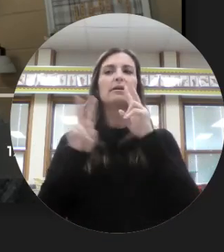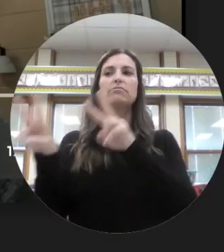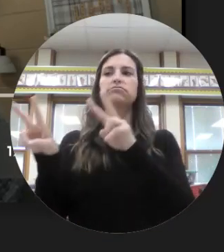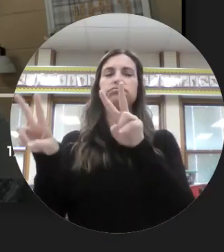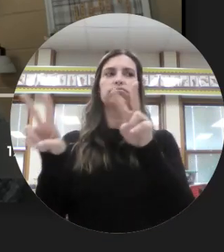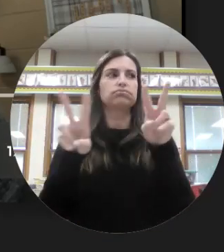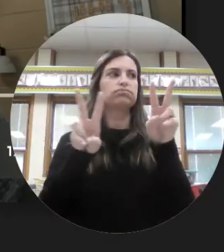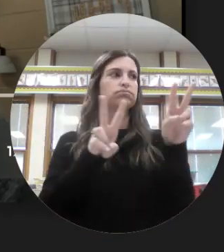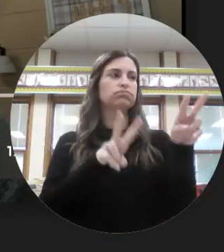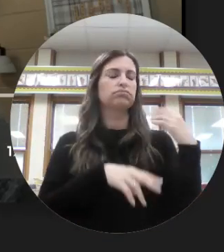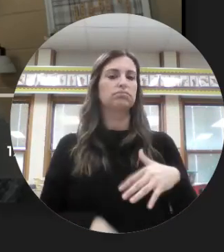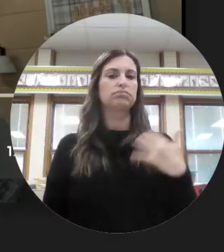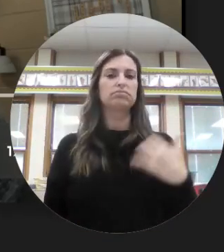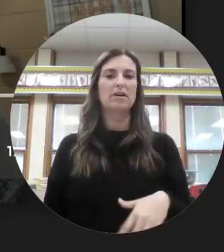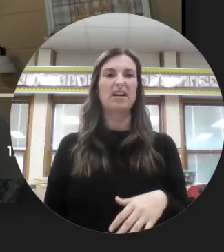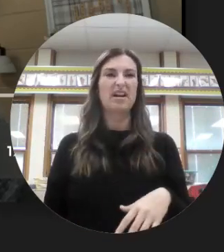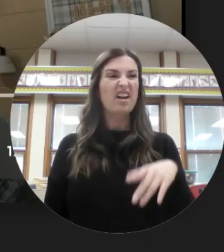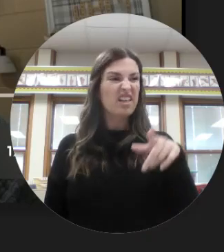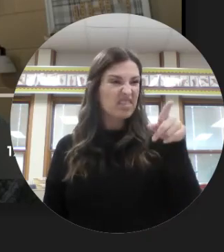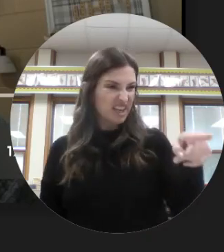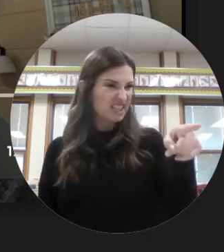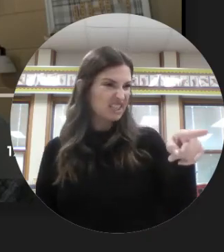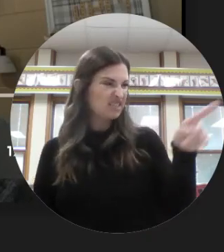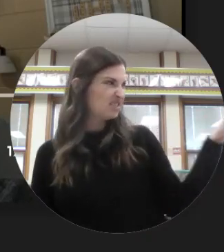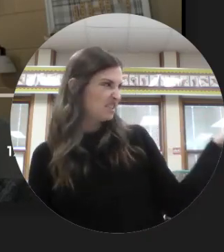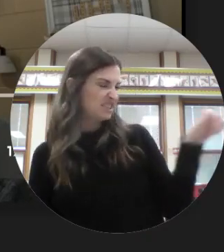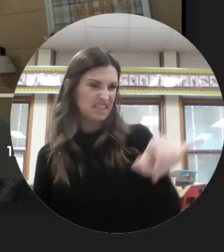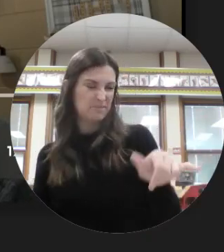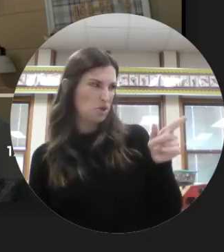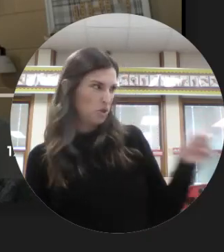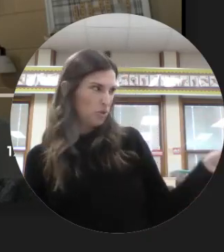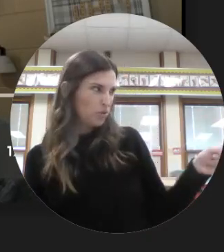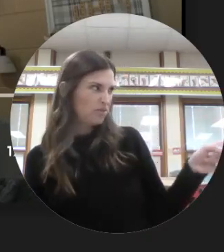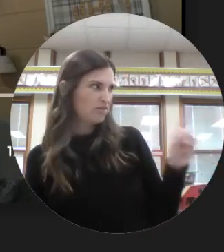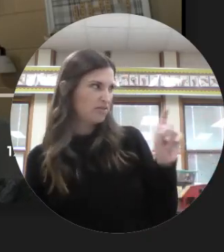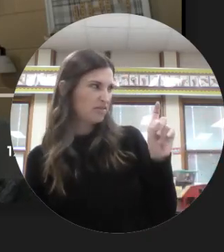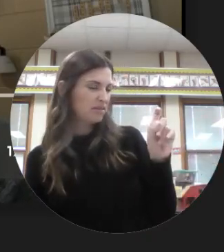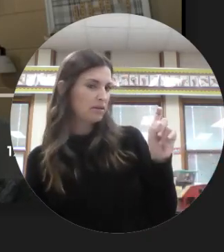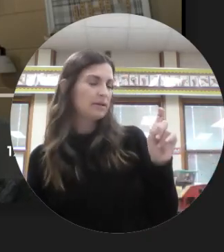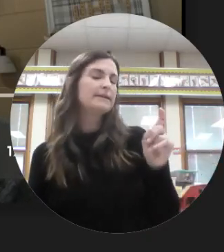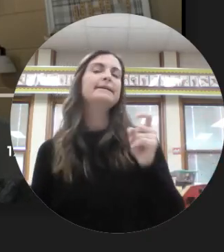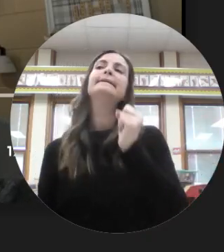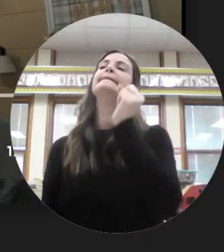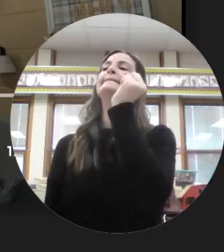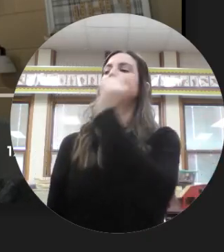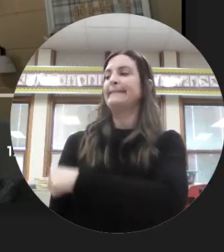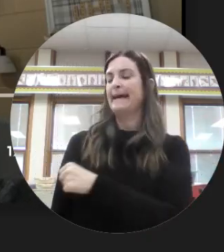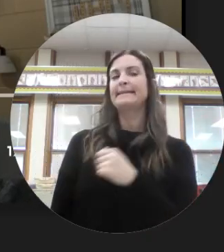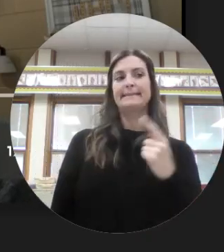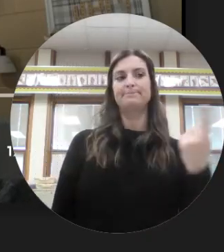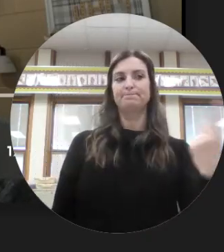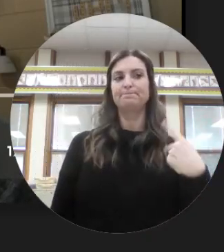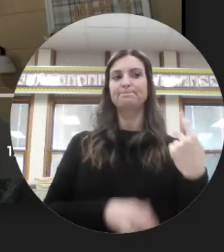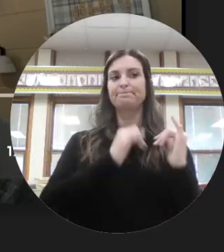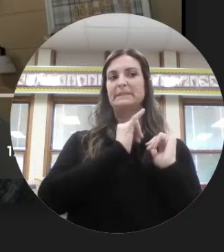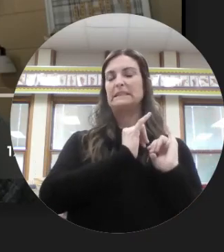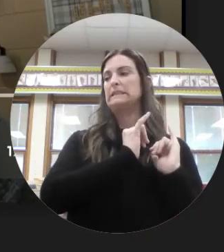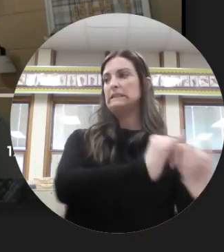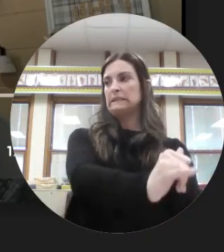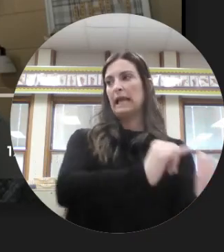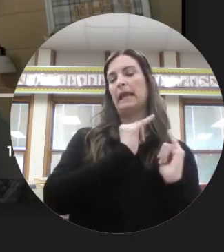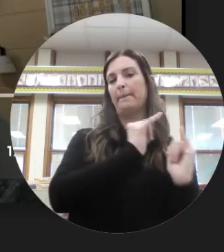out. "This thing used to look like you?" said Brightbill. "Yes, we are the same type of robot," said